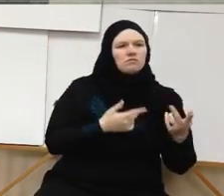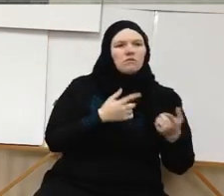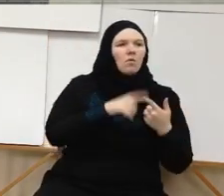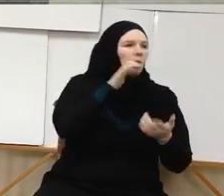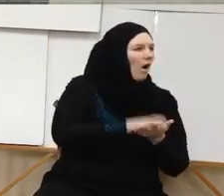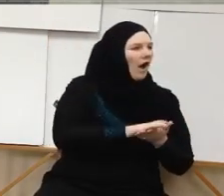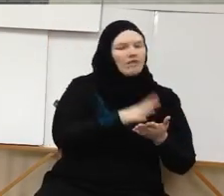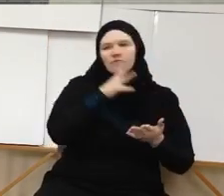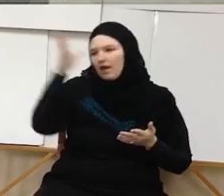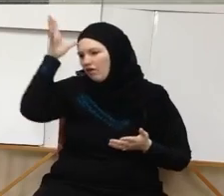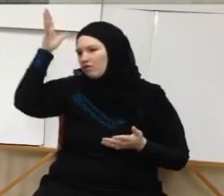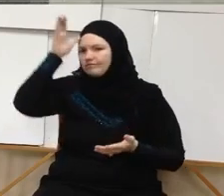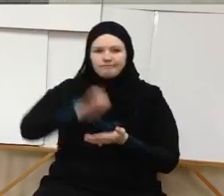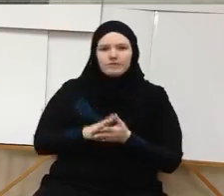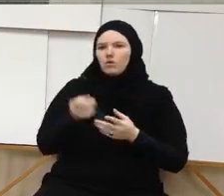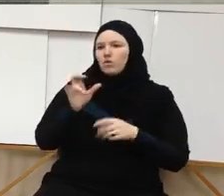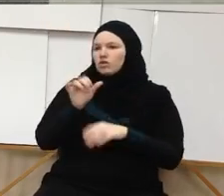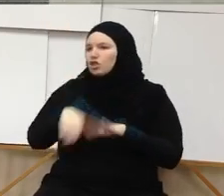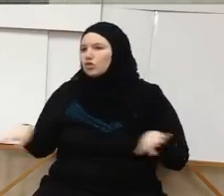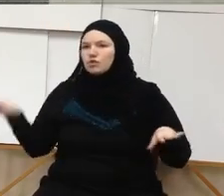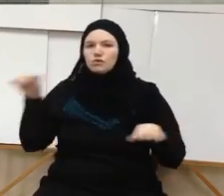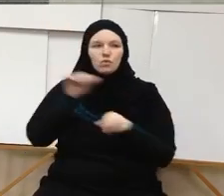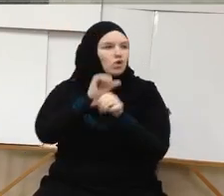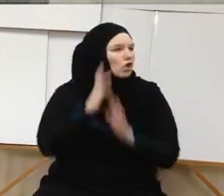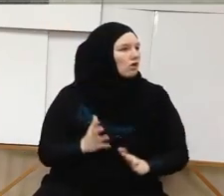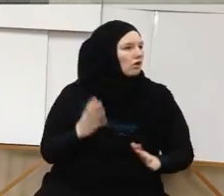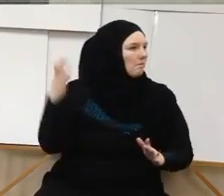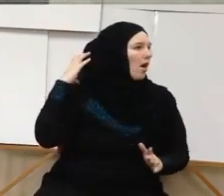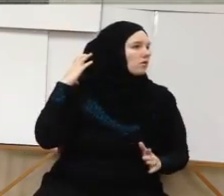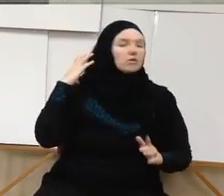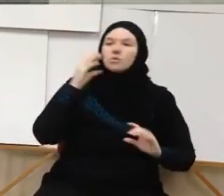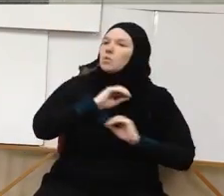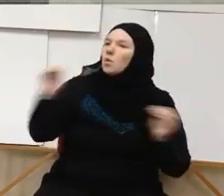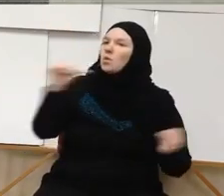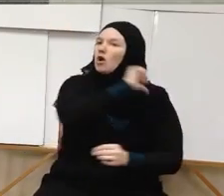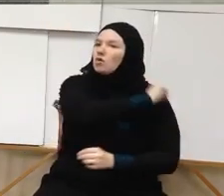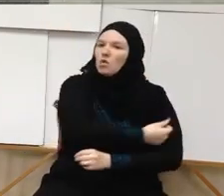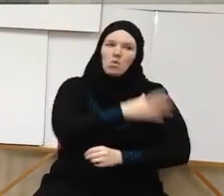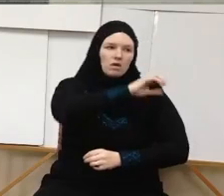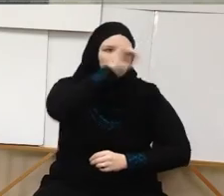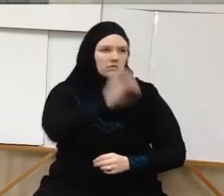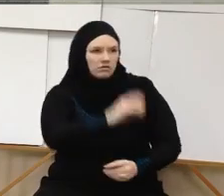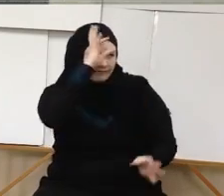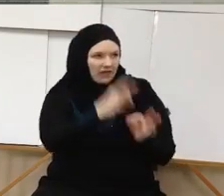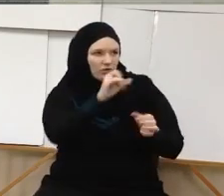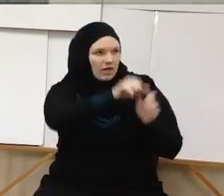child to parent, a worker to employer. No authority.